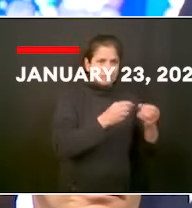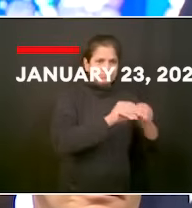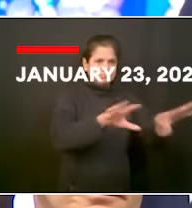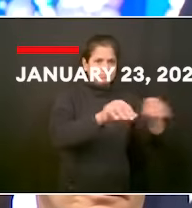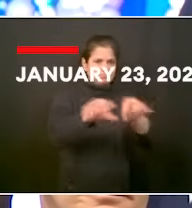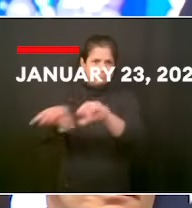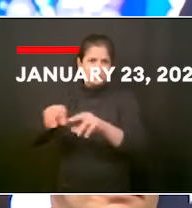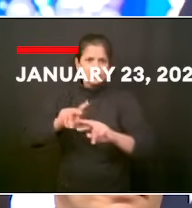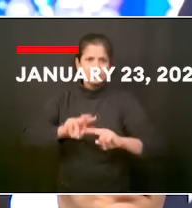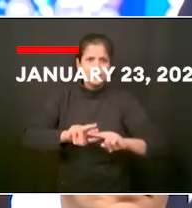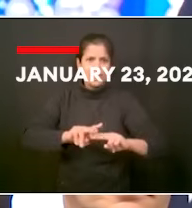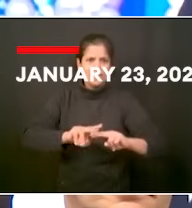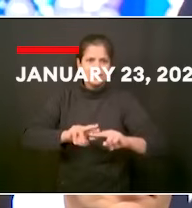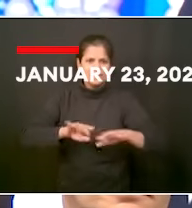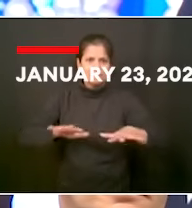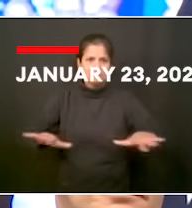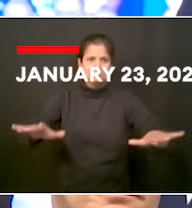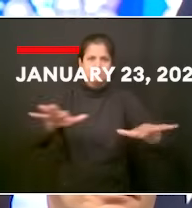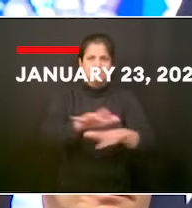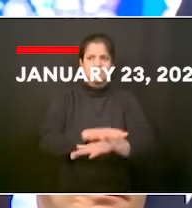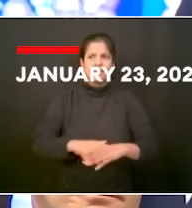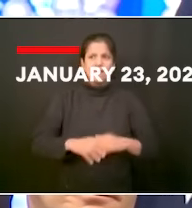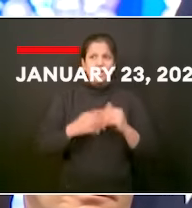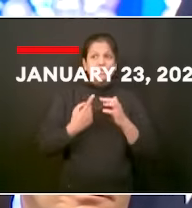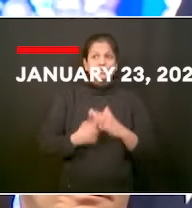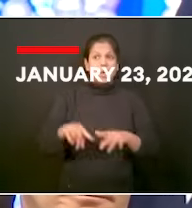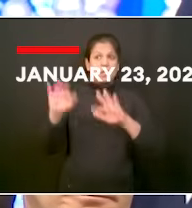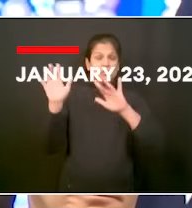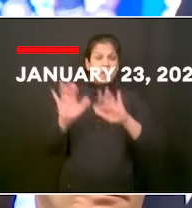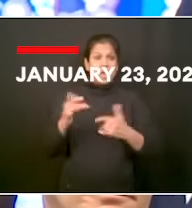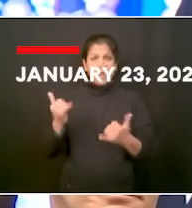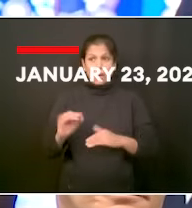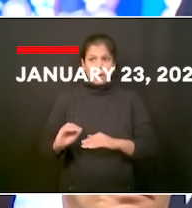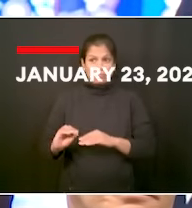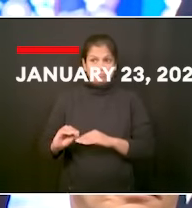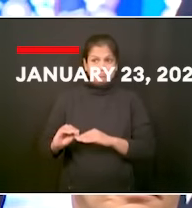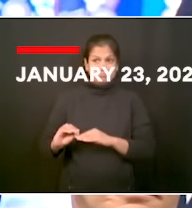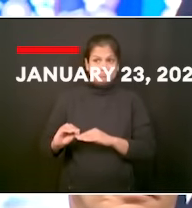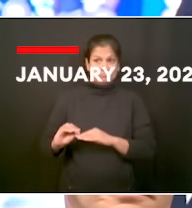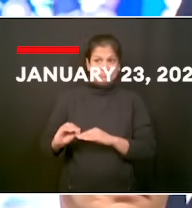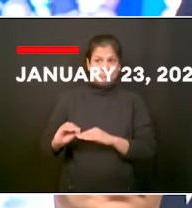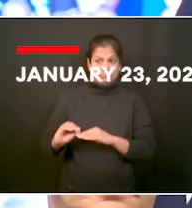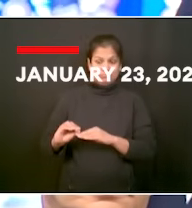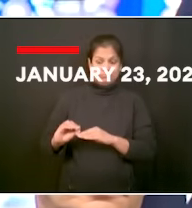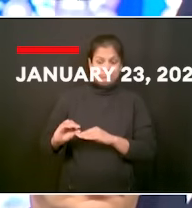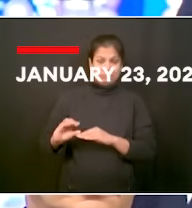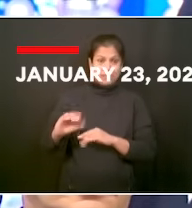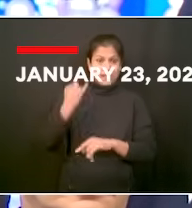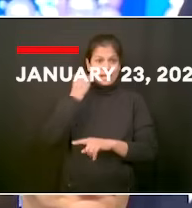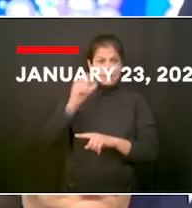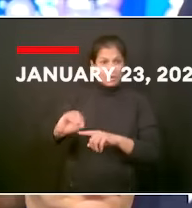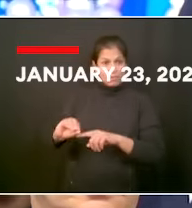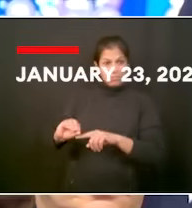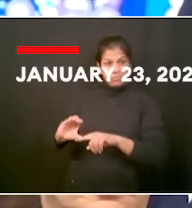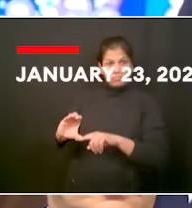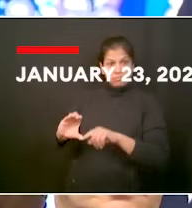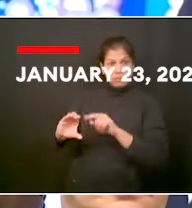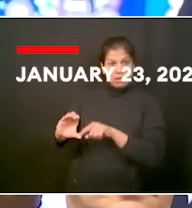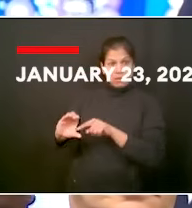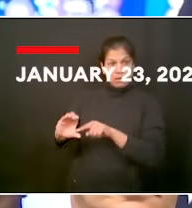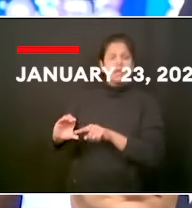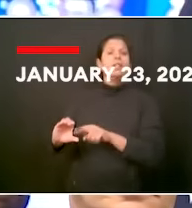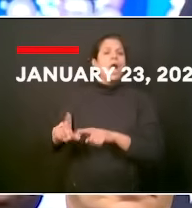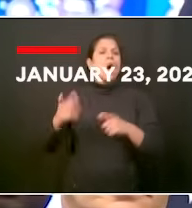plows activate across the city. That, by the way, is likely to occur Sunday morning. And all of this is going to